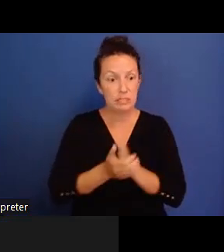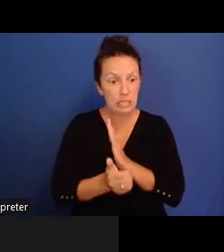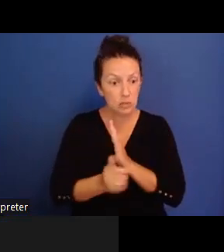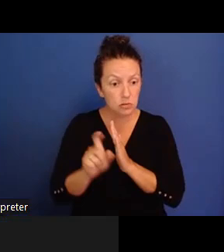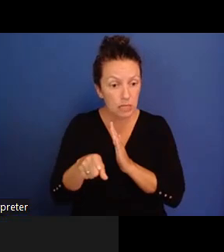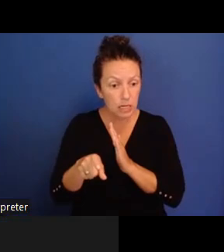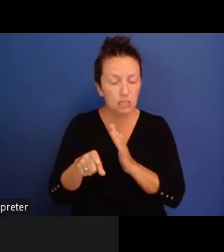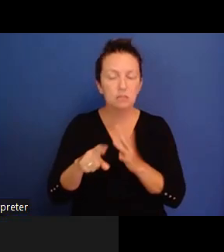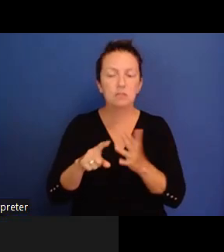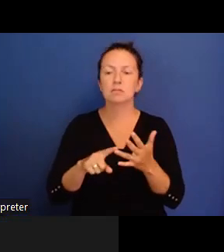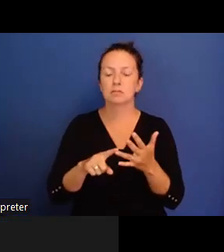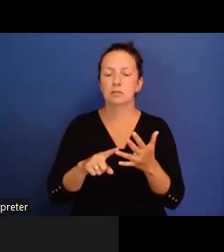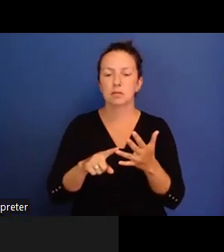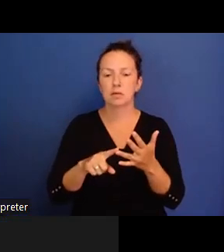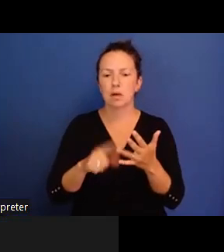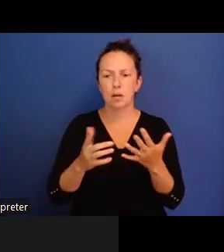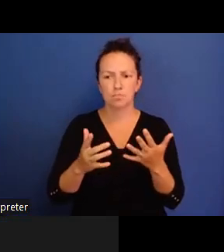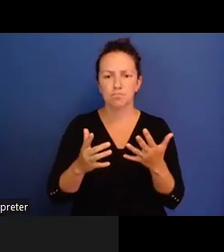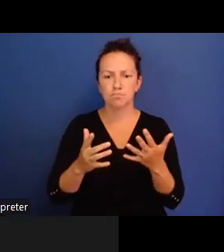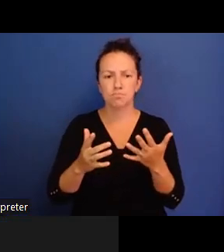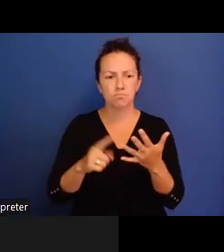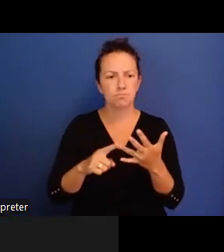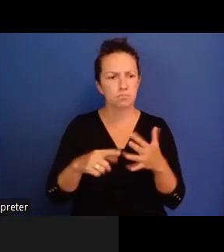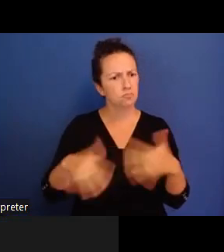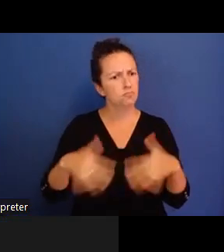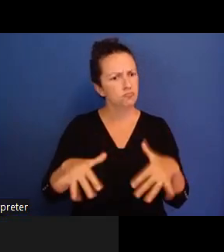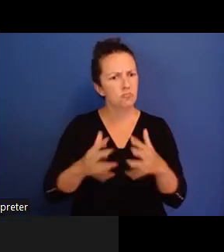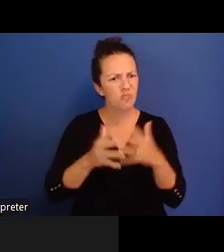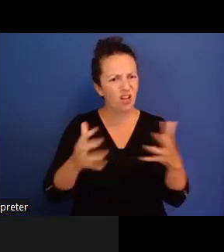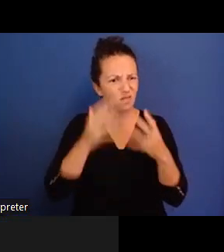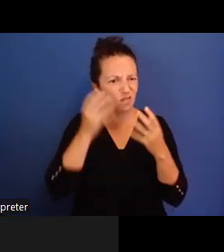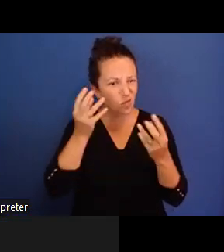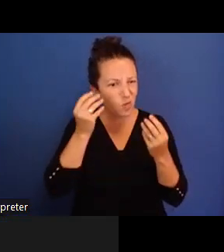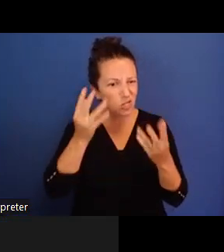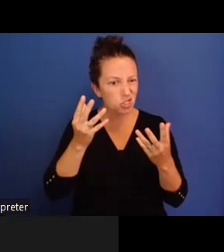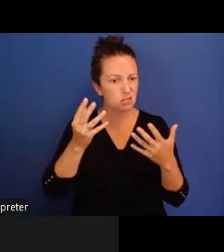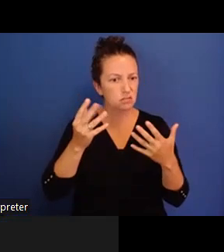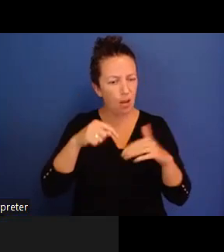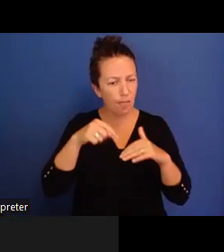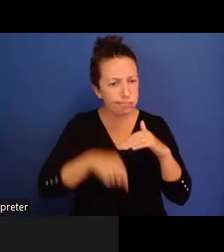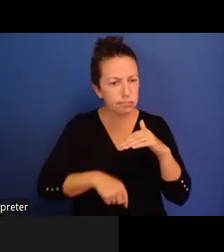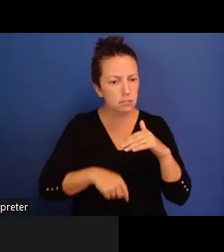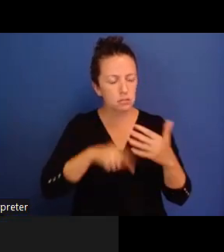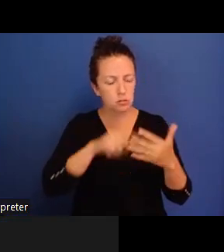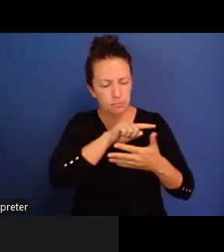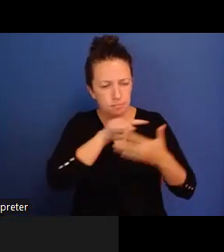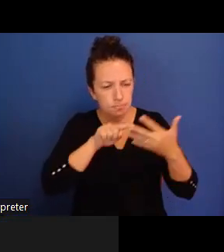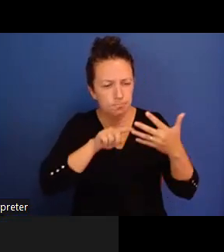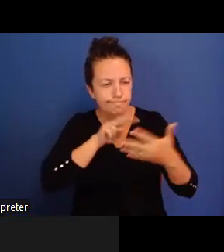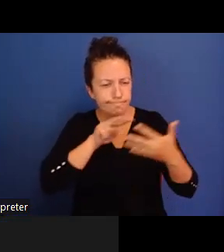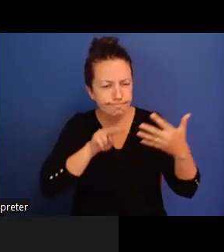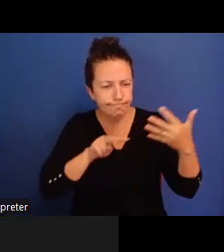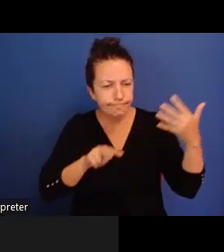so it's a really informative um, information, I think. Uh,